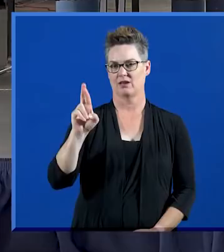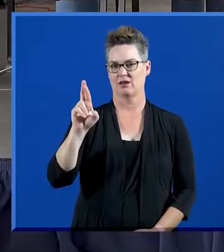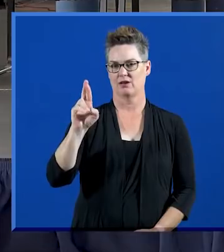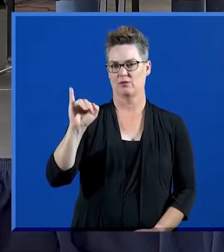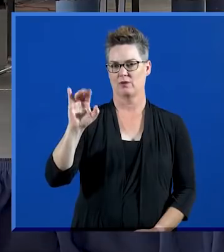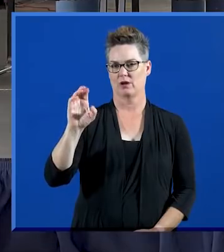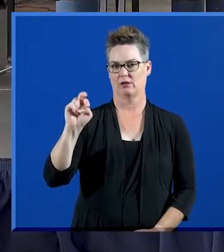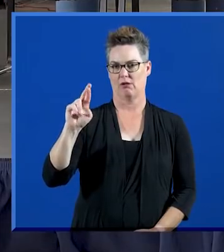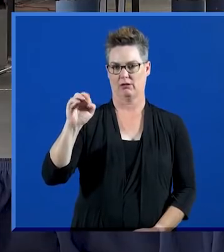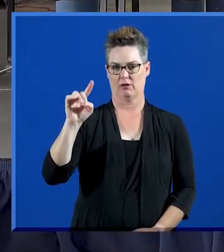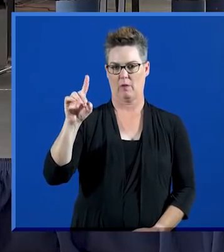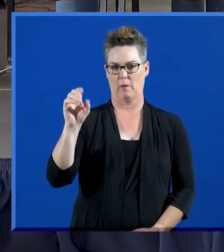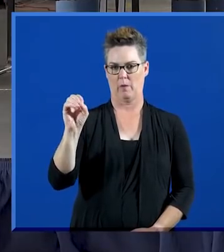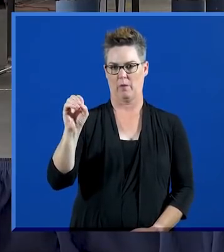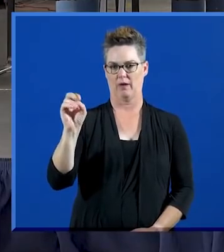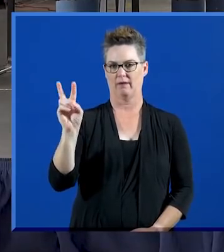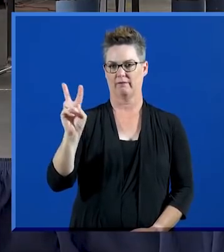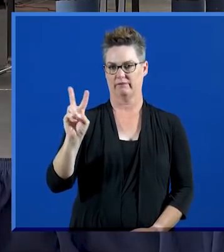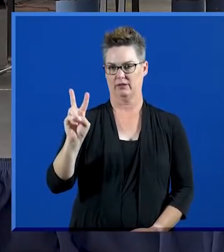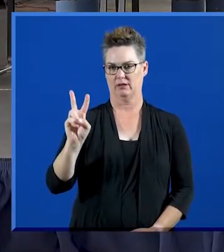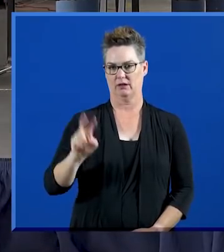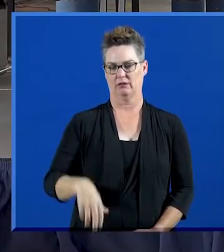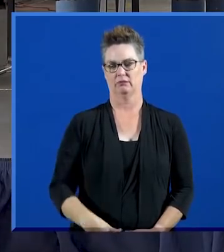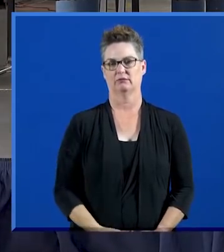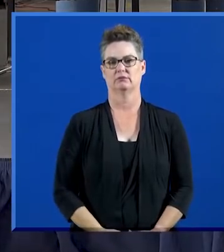Ricardo Villa.